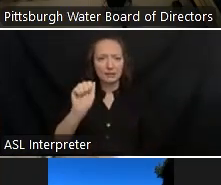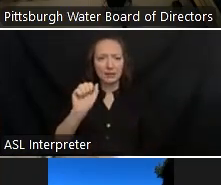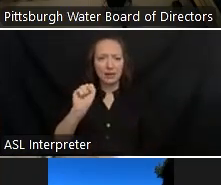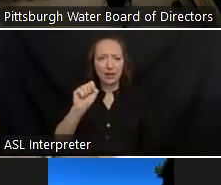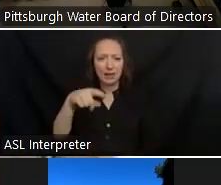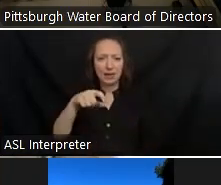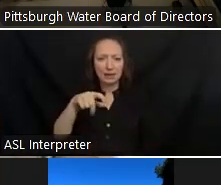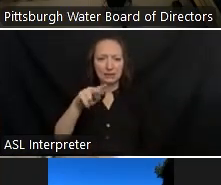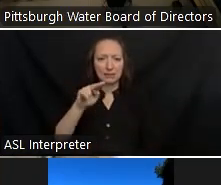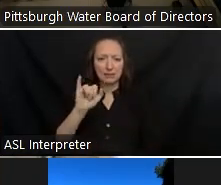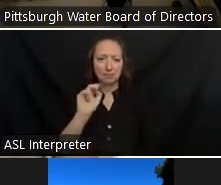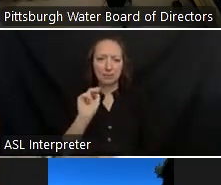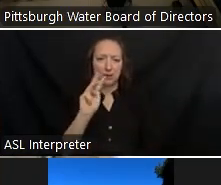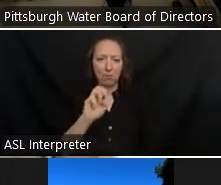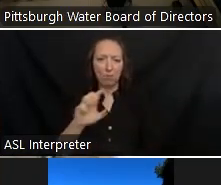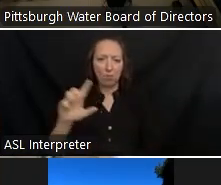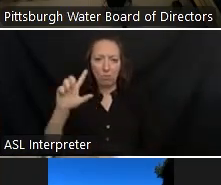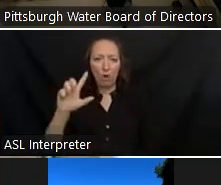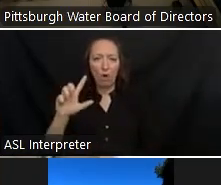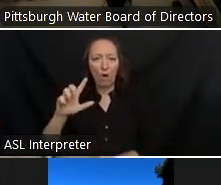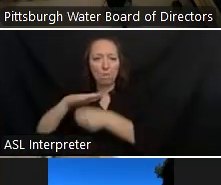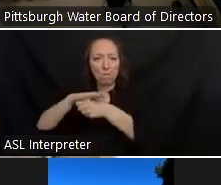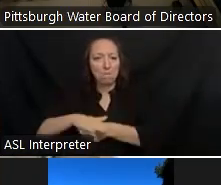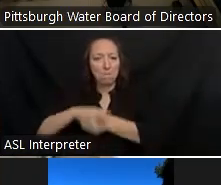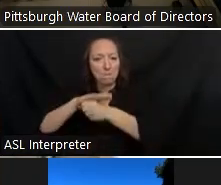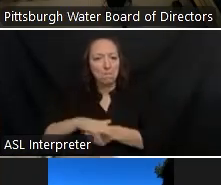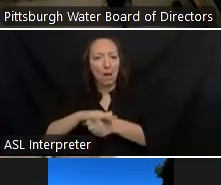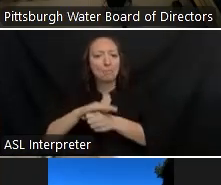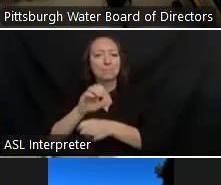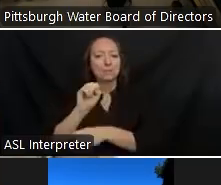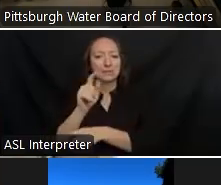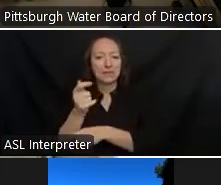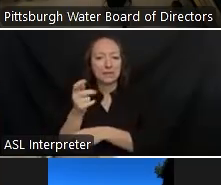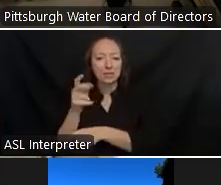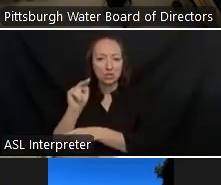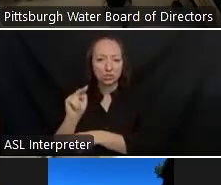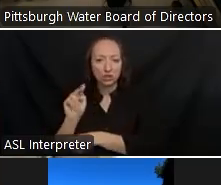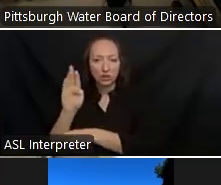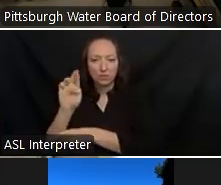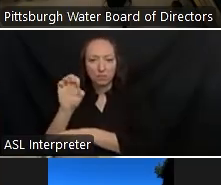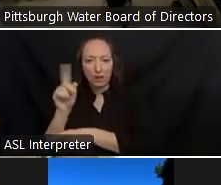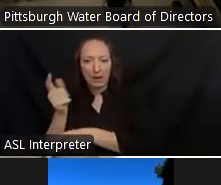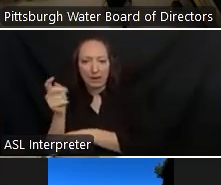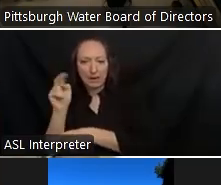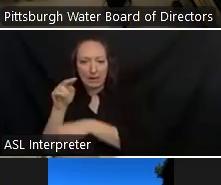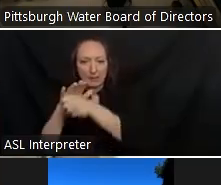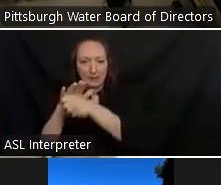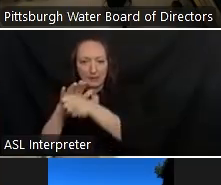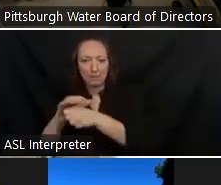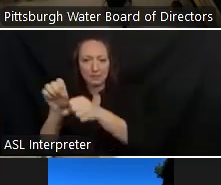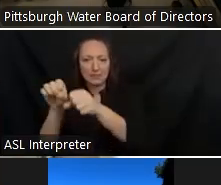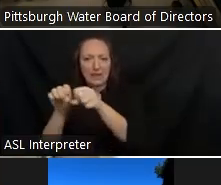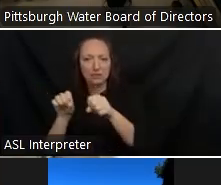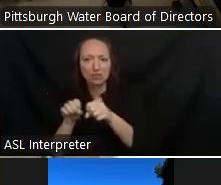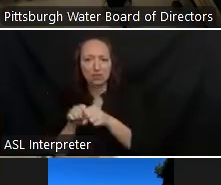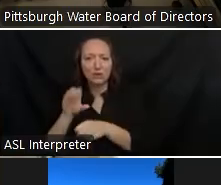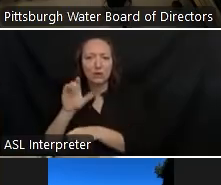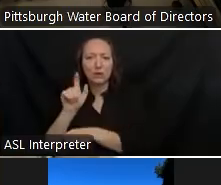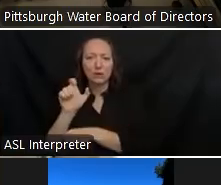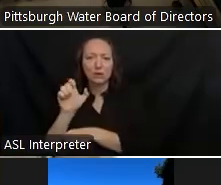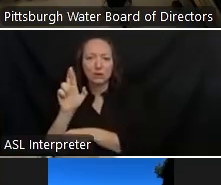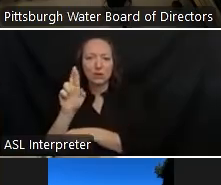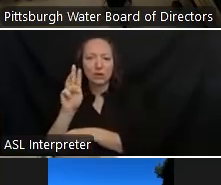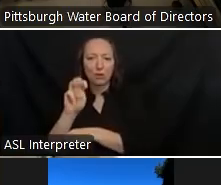Bypass. So at the Aspinwall Pump Station, construction of the masonry walls for the new chemical building continued, as shown in the